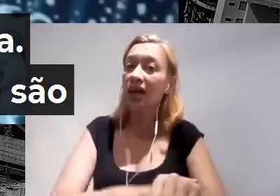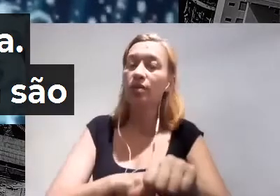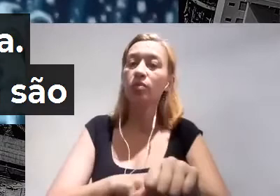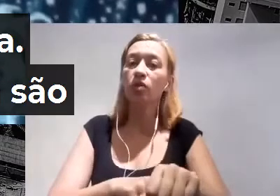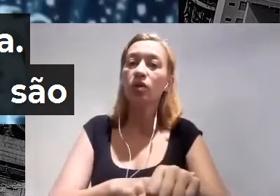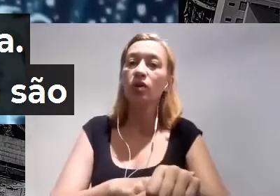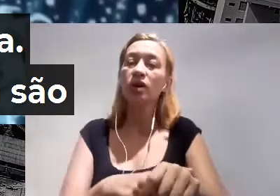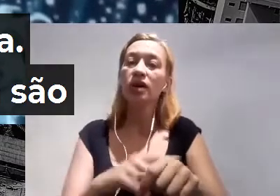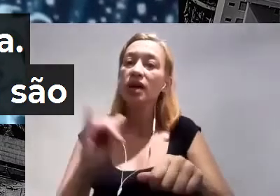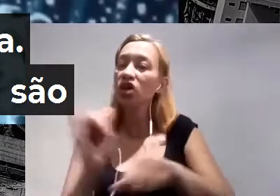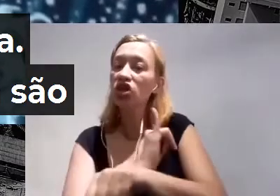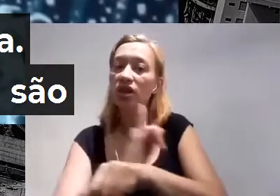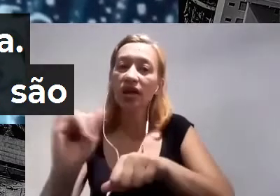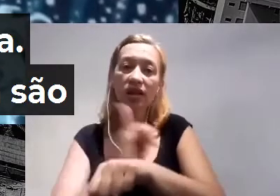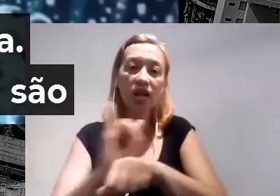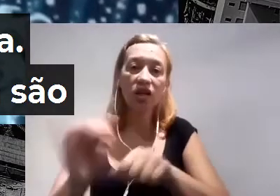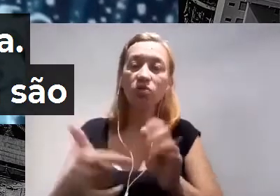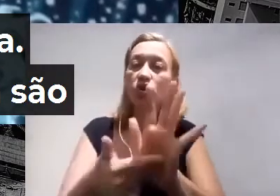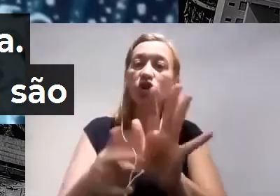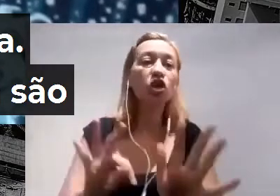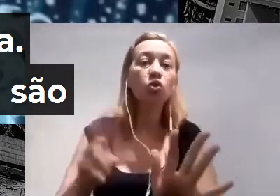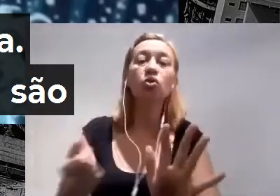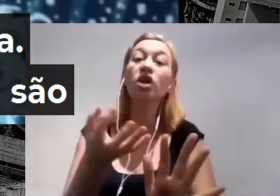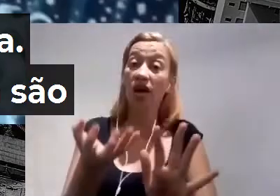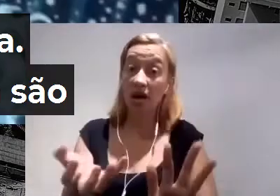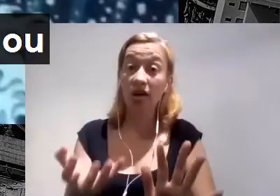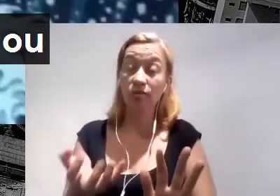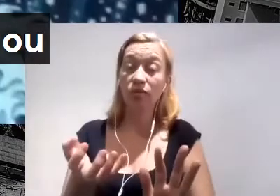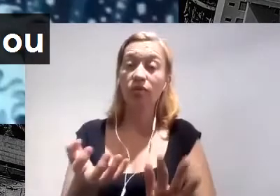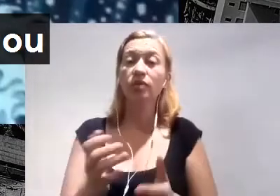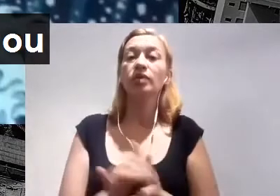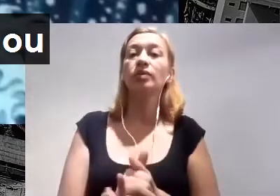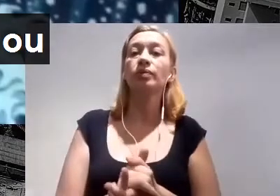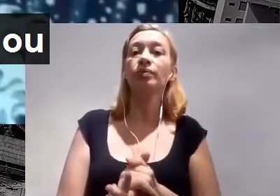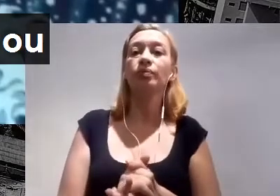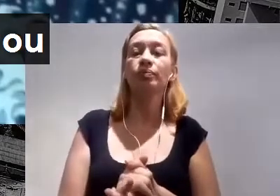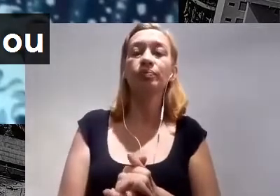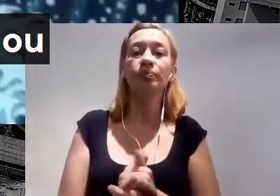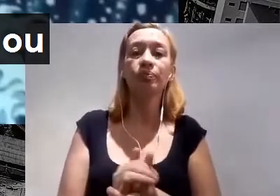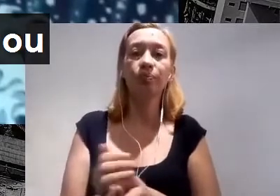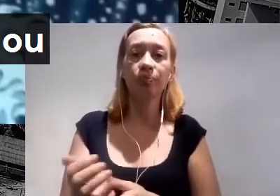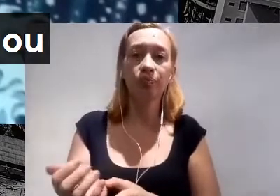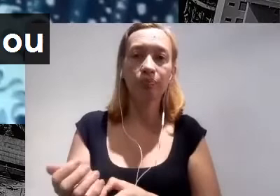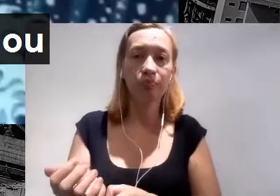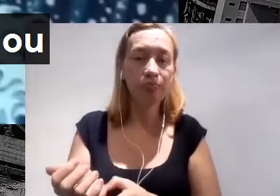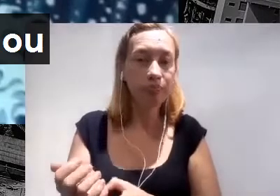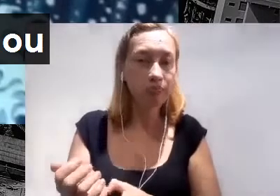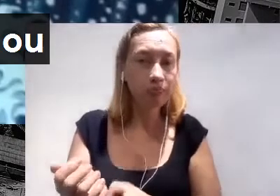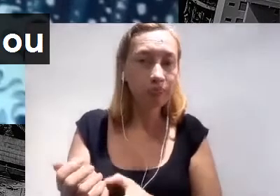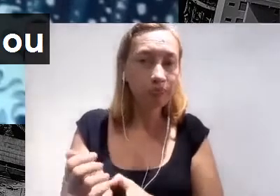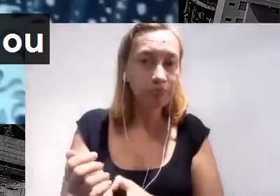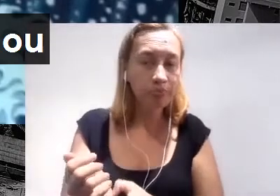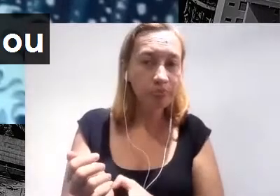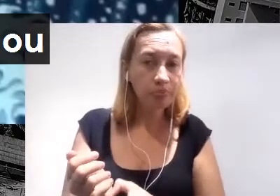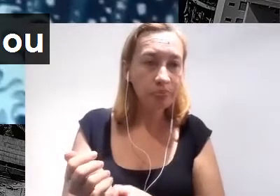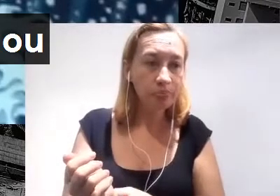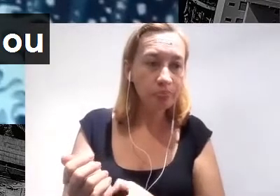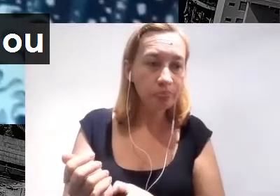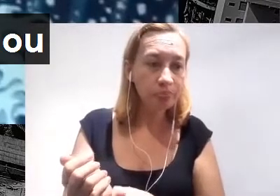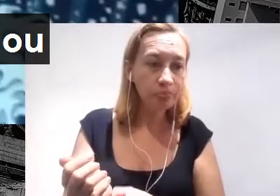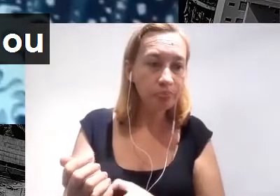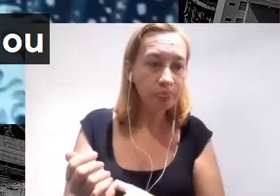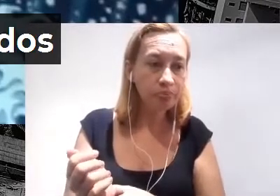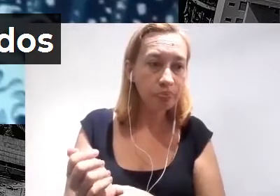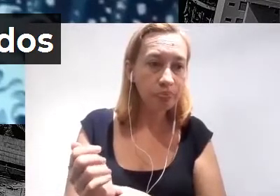same thing. So we can get out of the whole area of these are the bad guys that use the water. These are the people that pollute it, whatever. It's